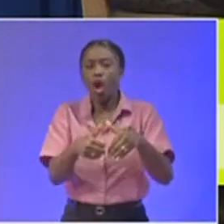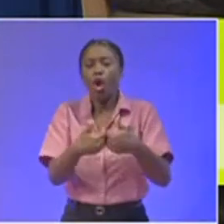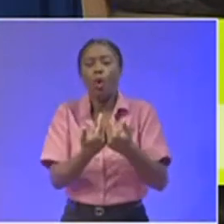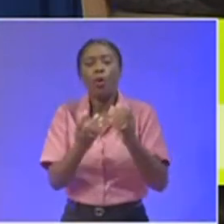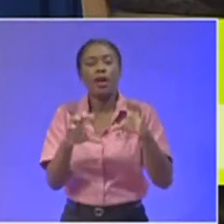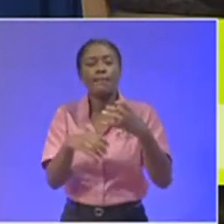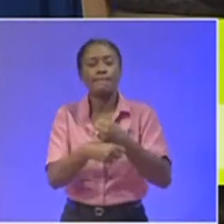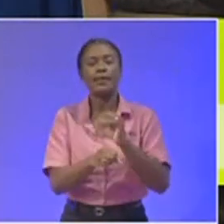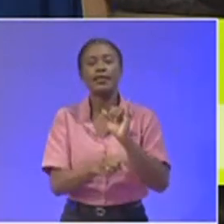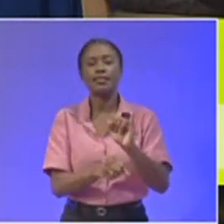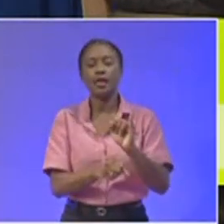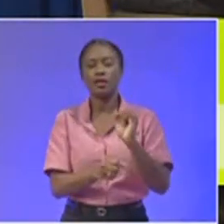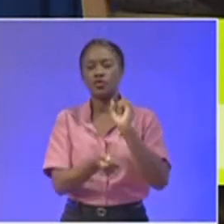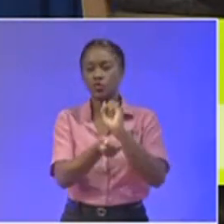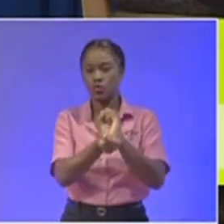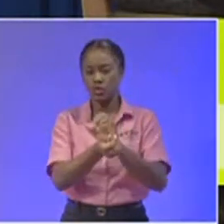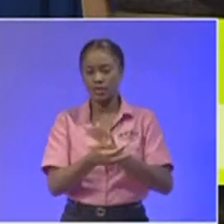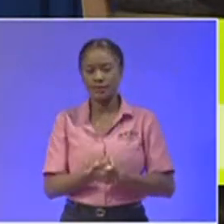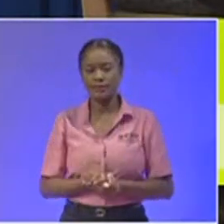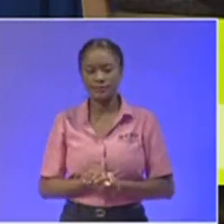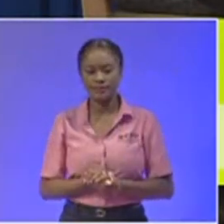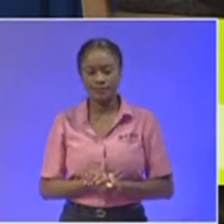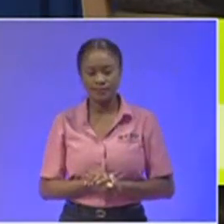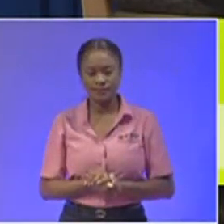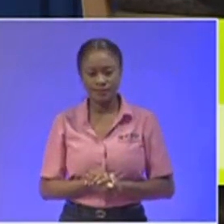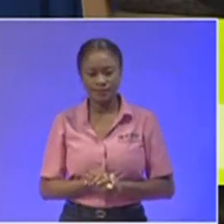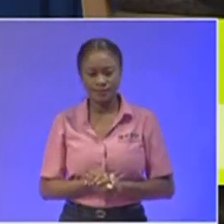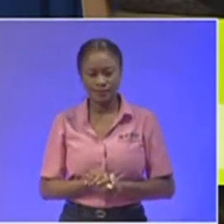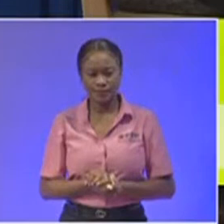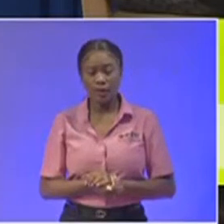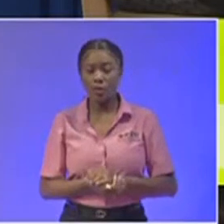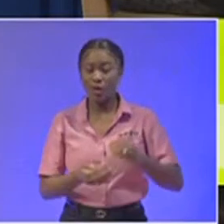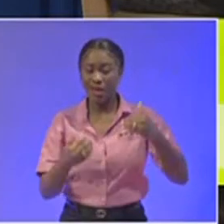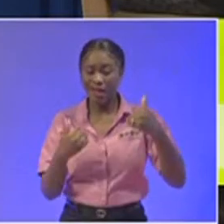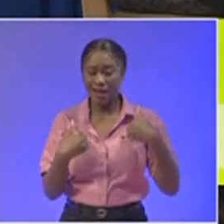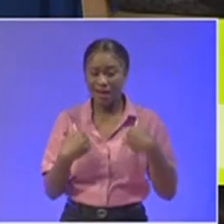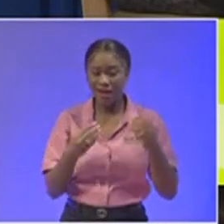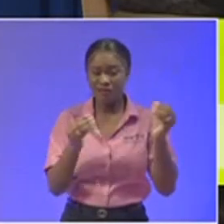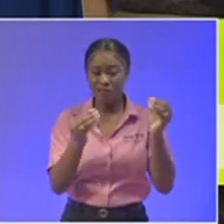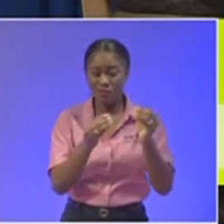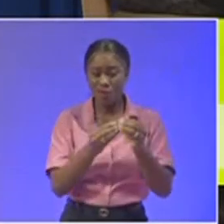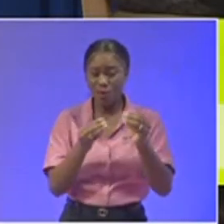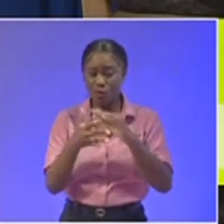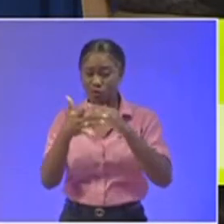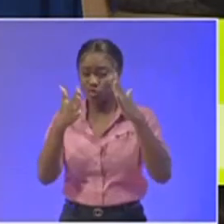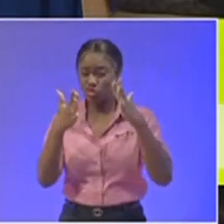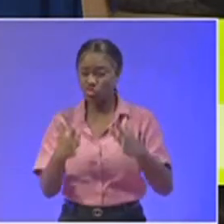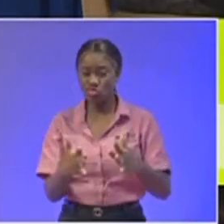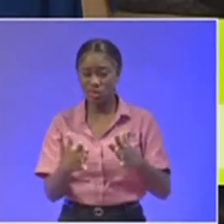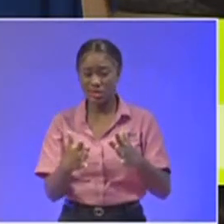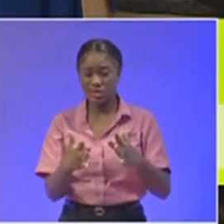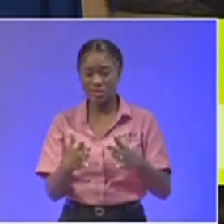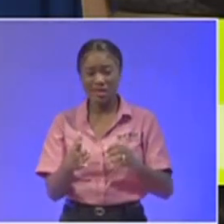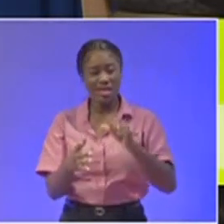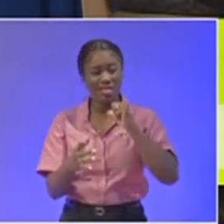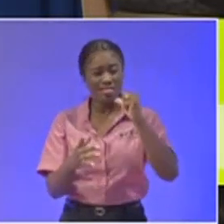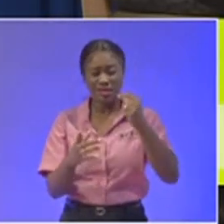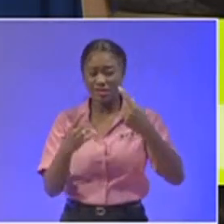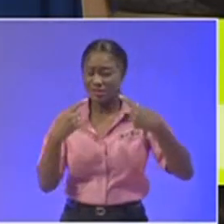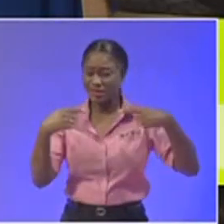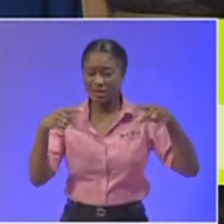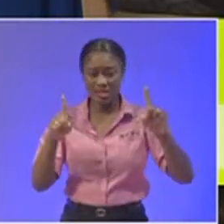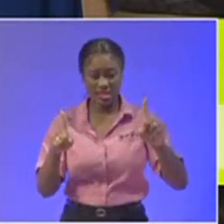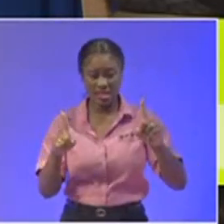that work? Yeah, so the thing is, we have more and more students who are not succeeding. So it means if you